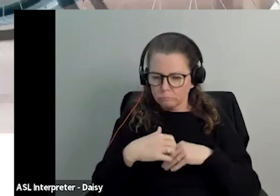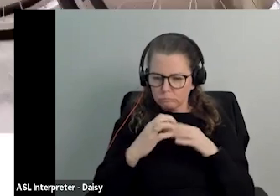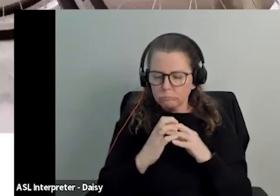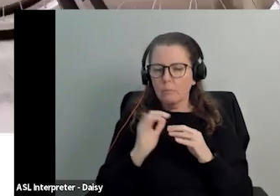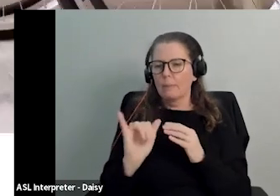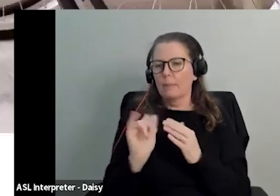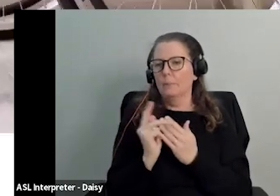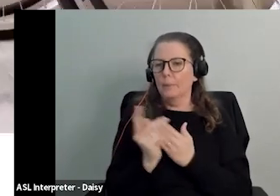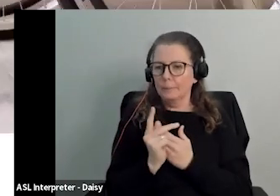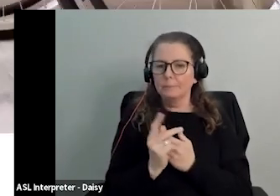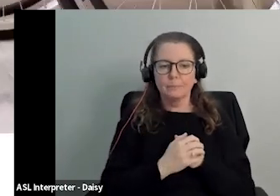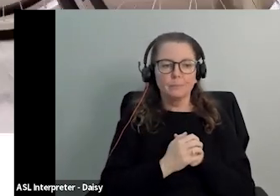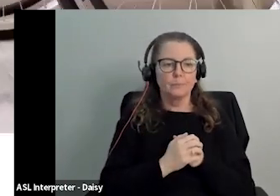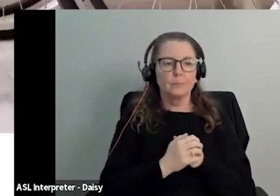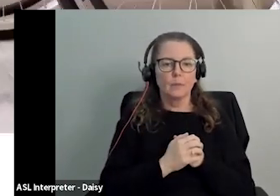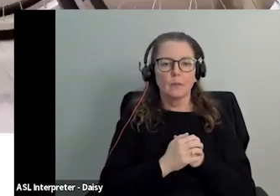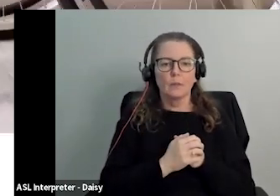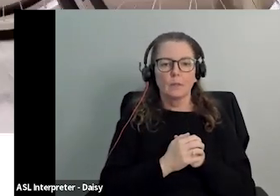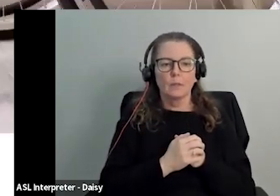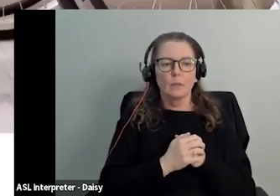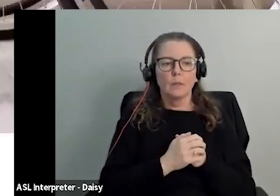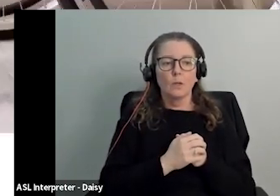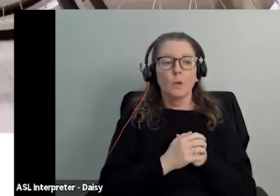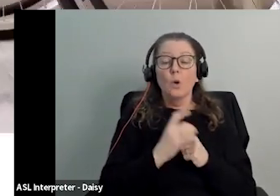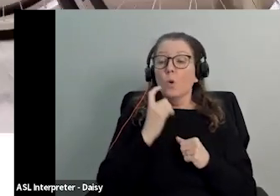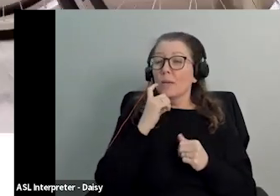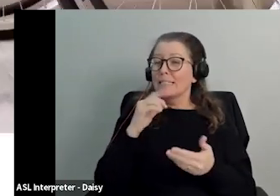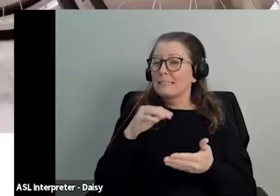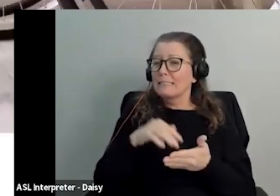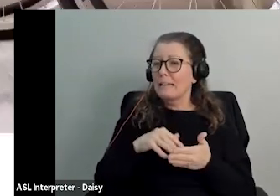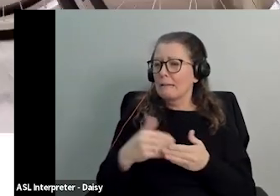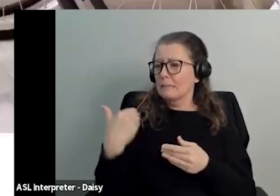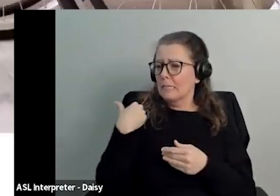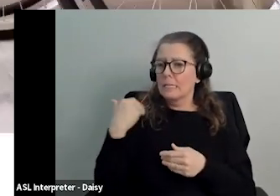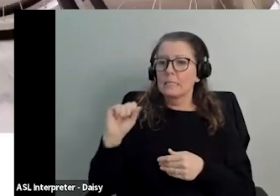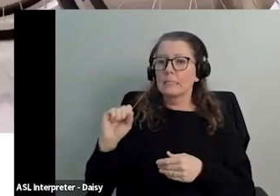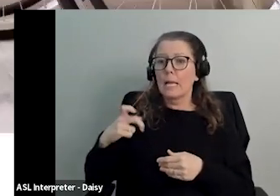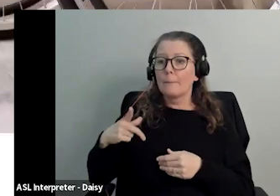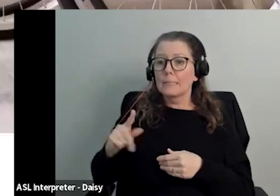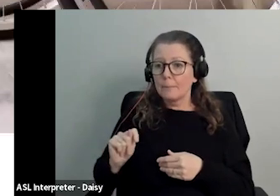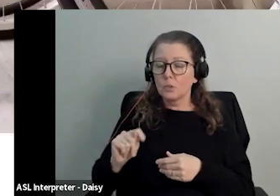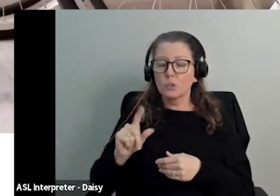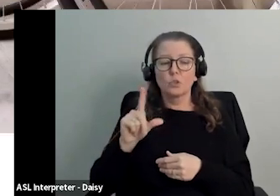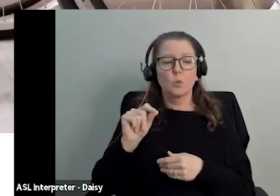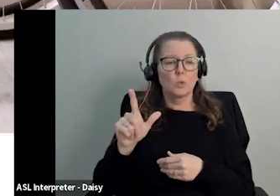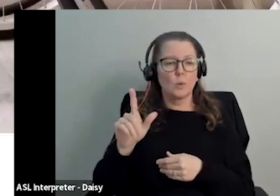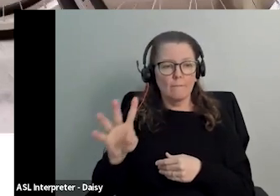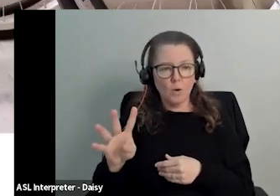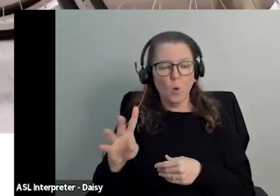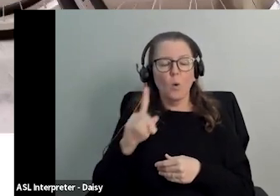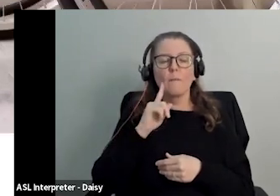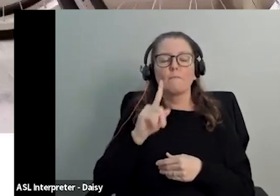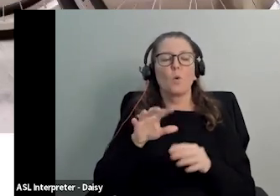program. Now, of course, we just had a recent study done last September with the 2024 Global Economics